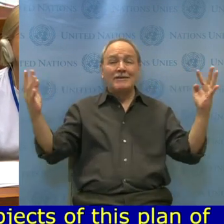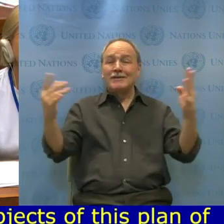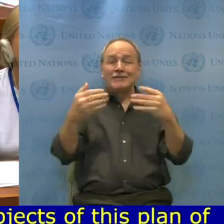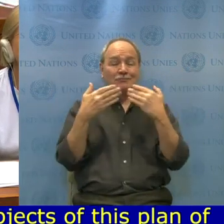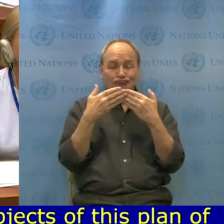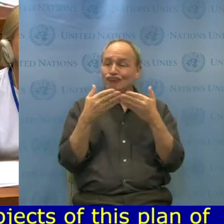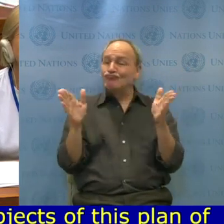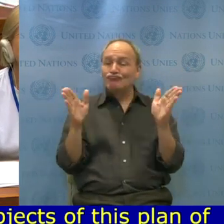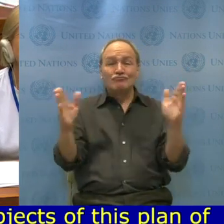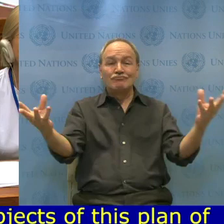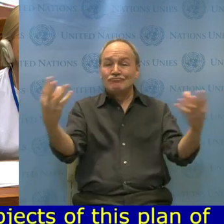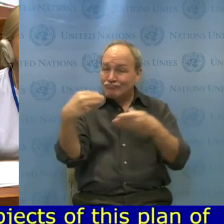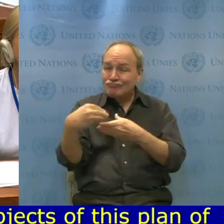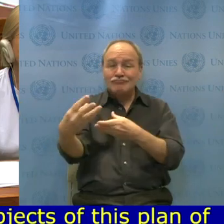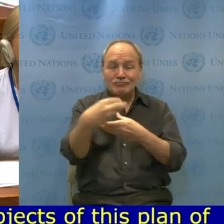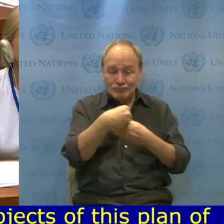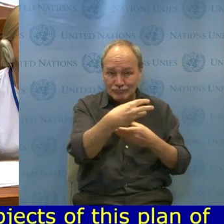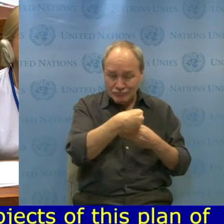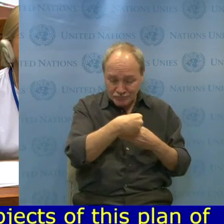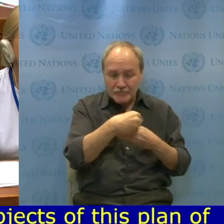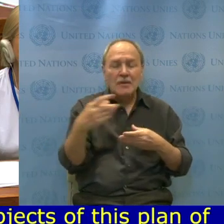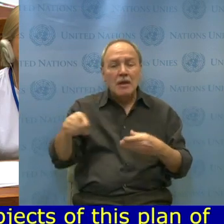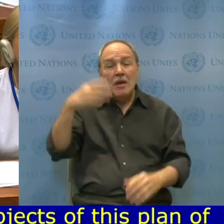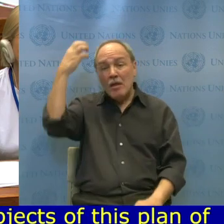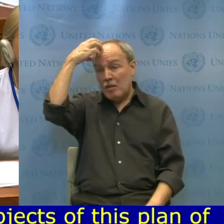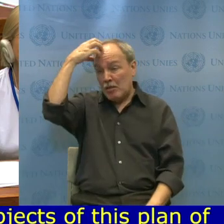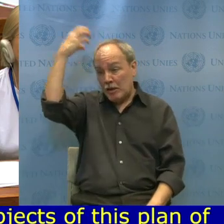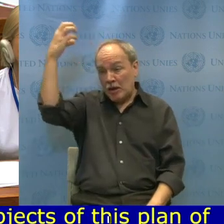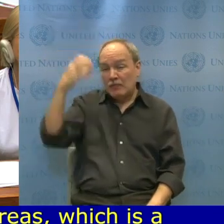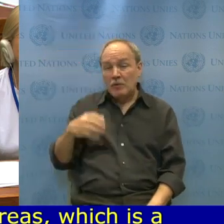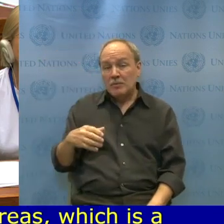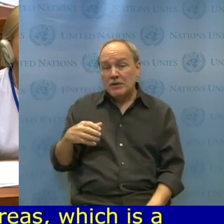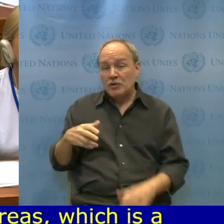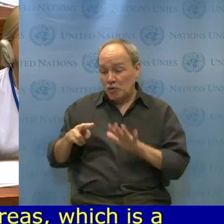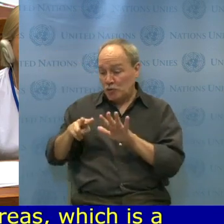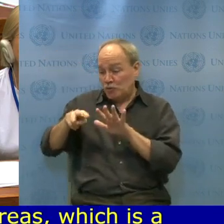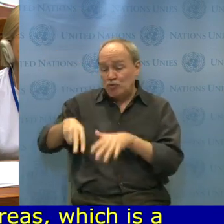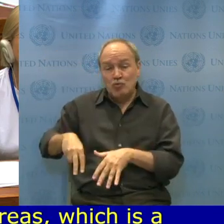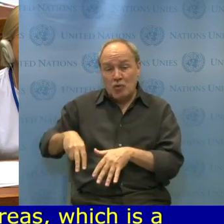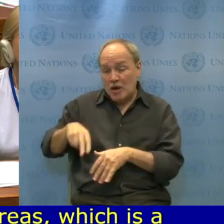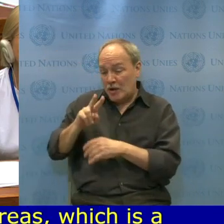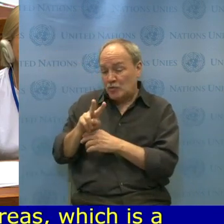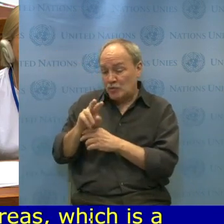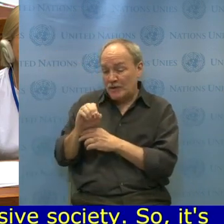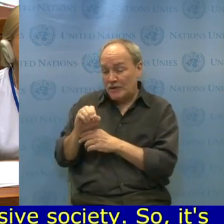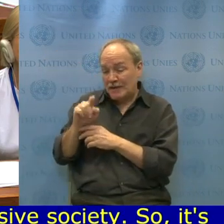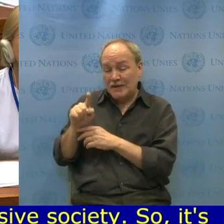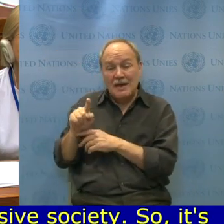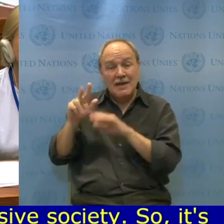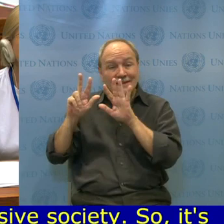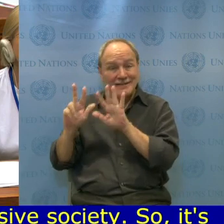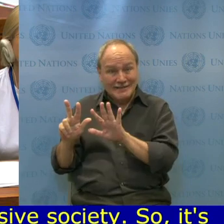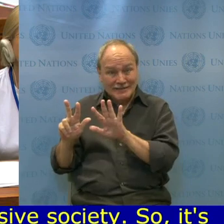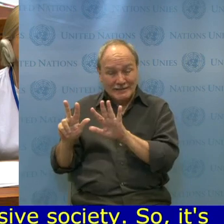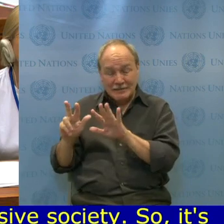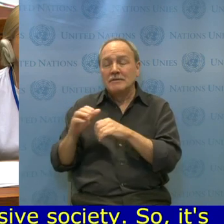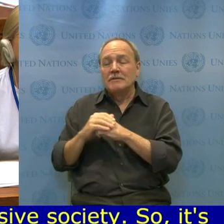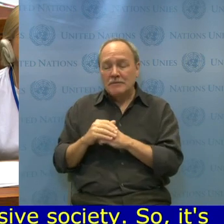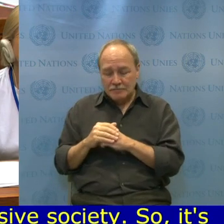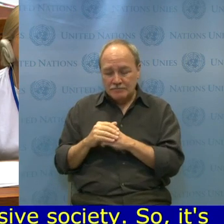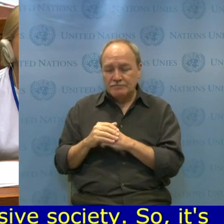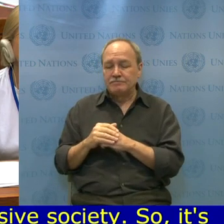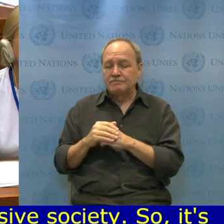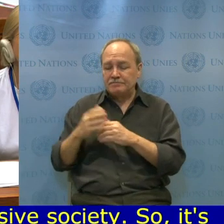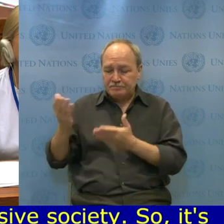these lines that the government in July 2018 tabled a bill on access to all open